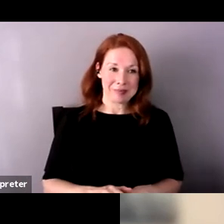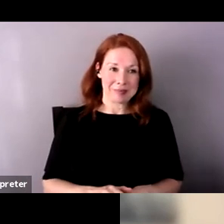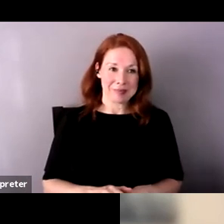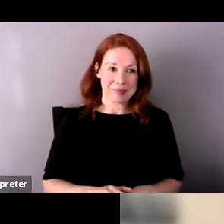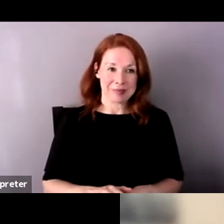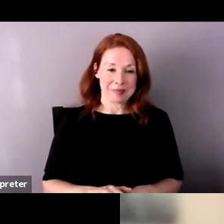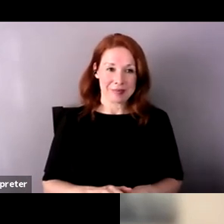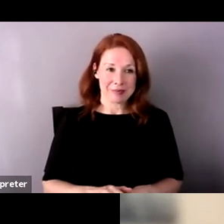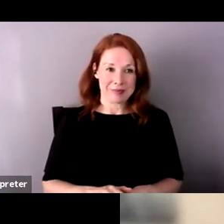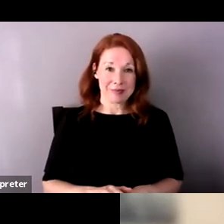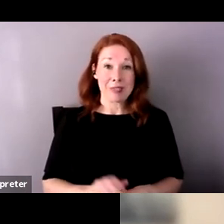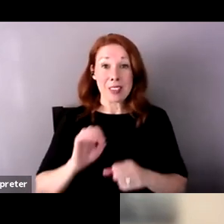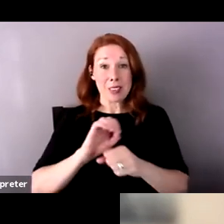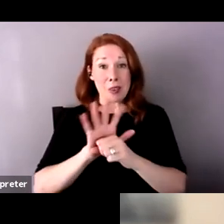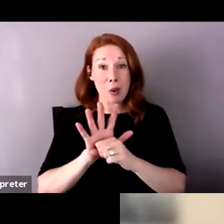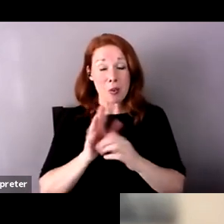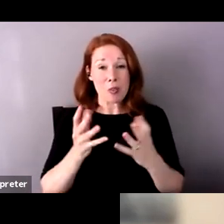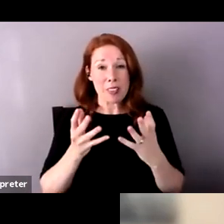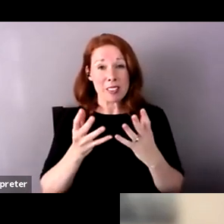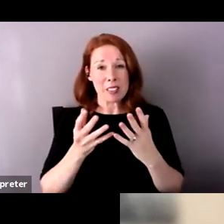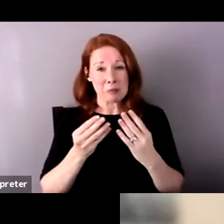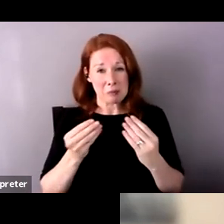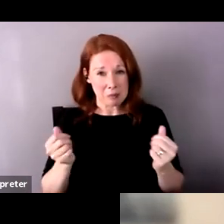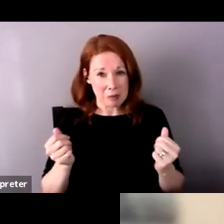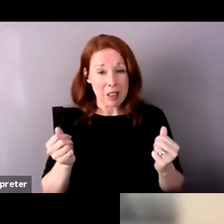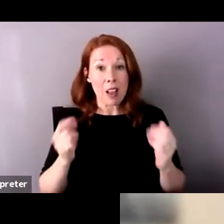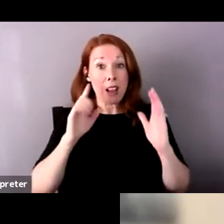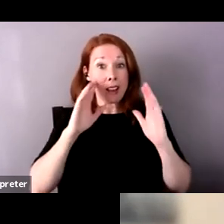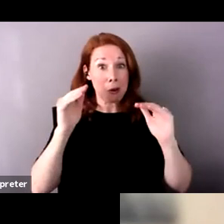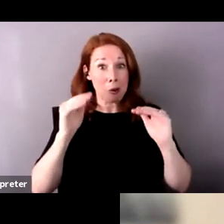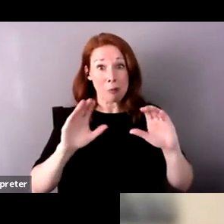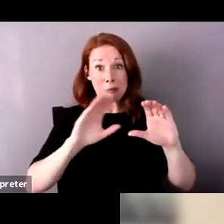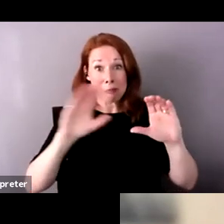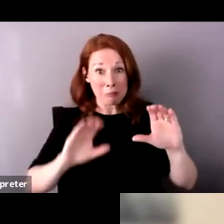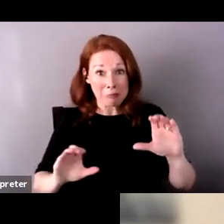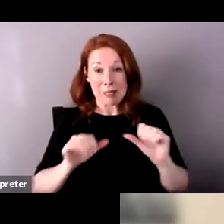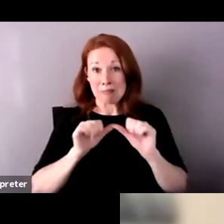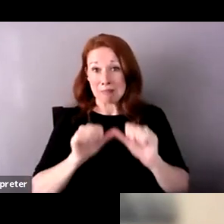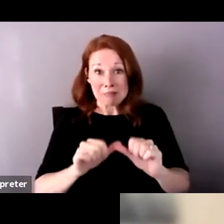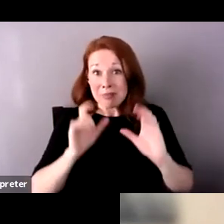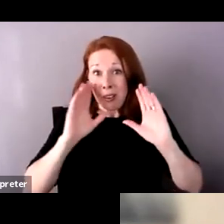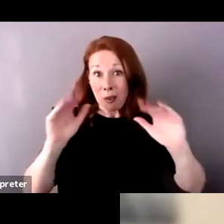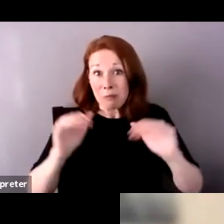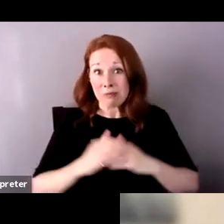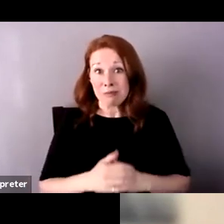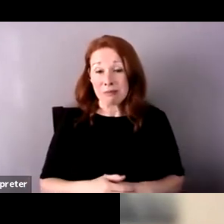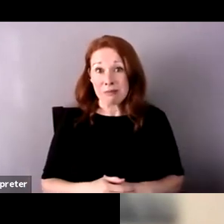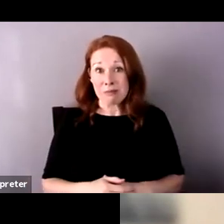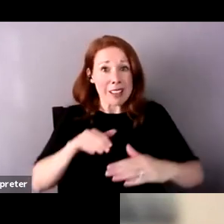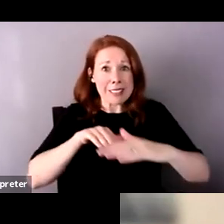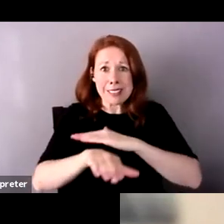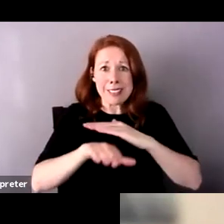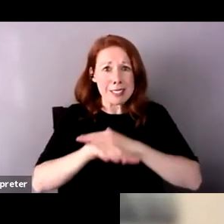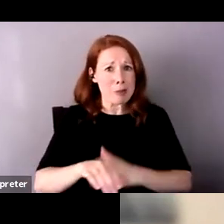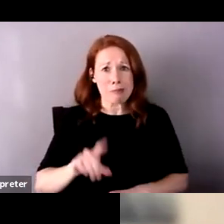things shift with COVID, that we keep a lot of these online programs, because it is really accessible